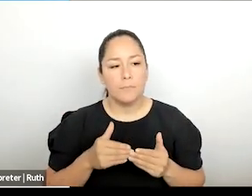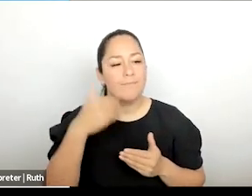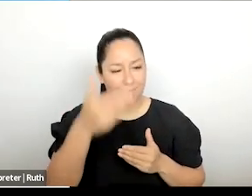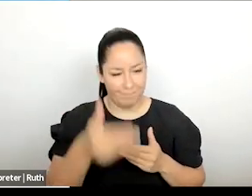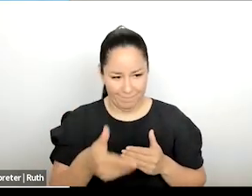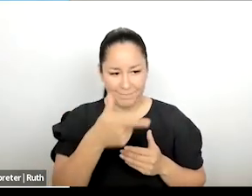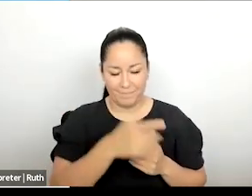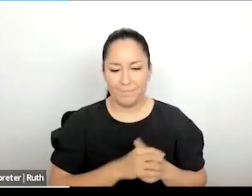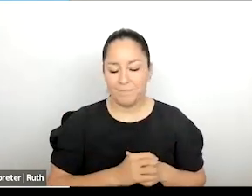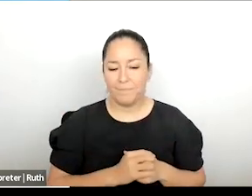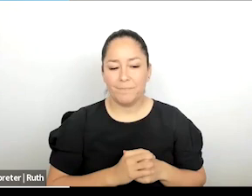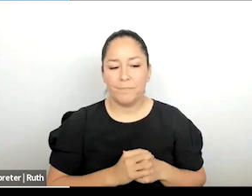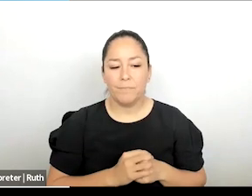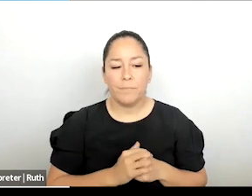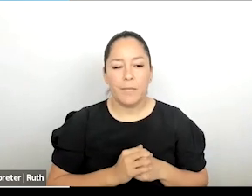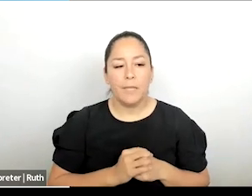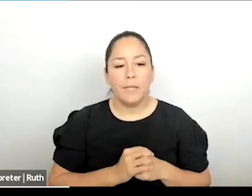next slide.